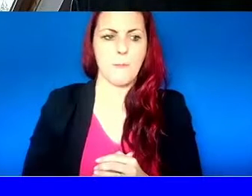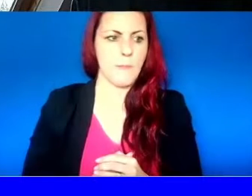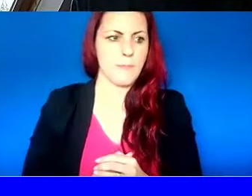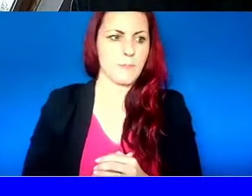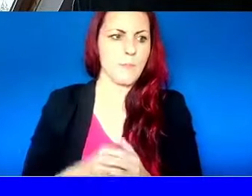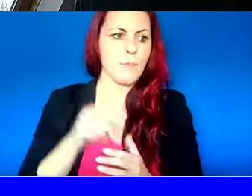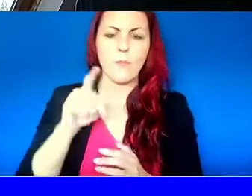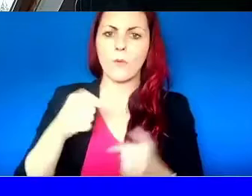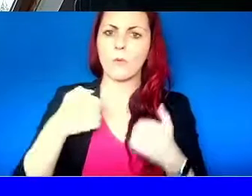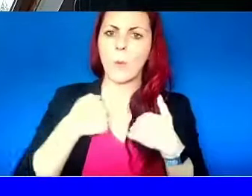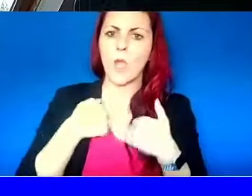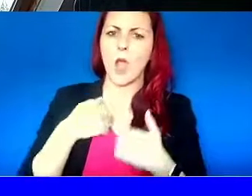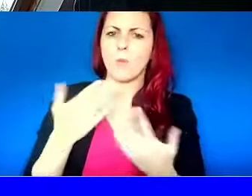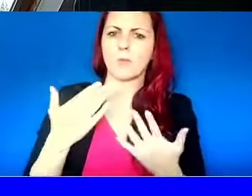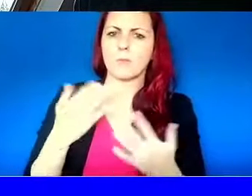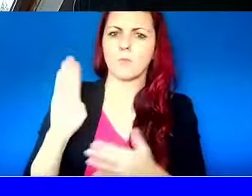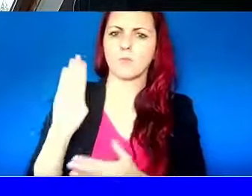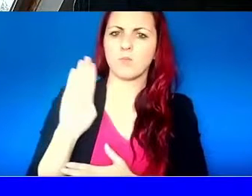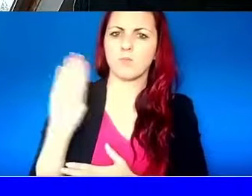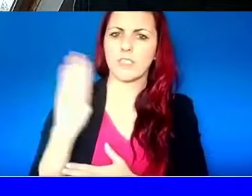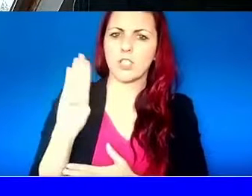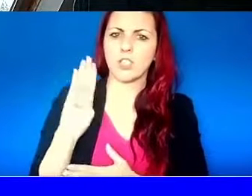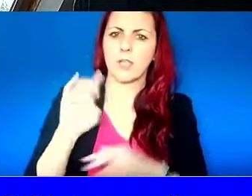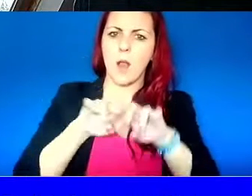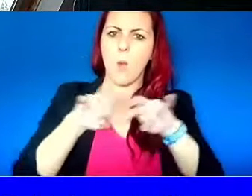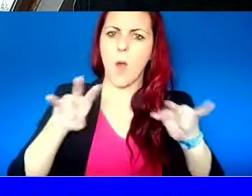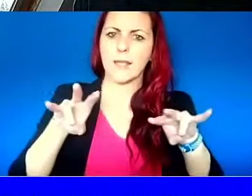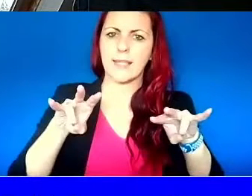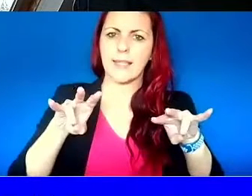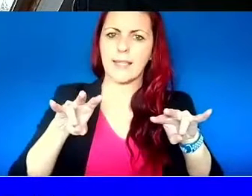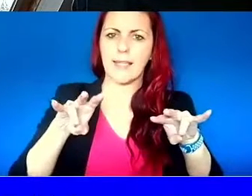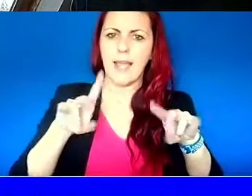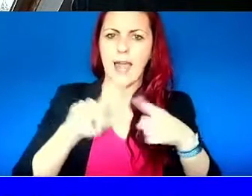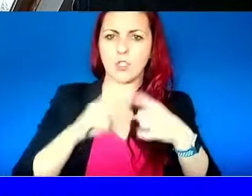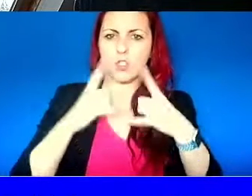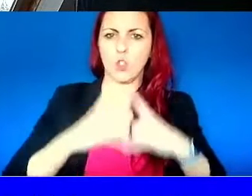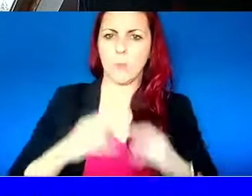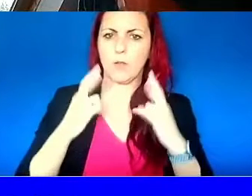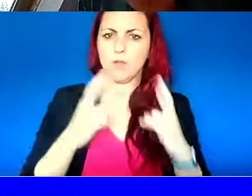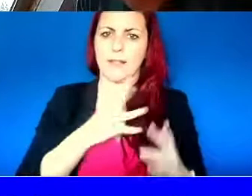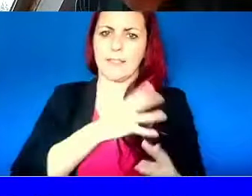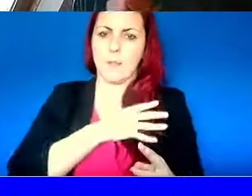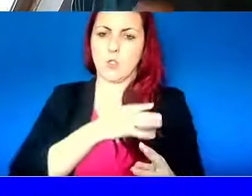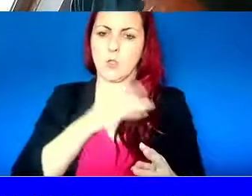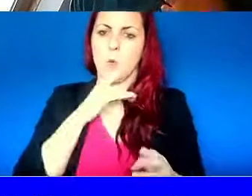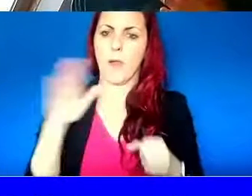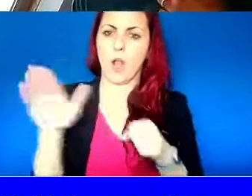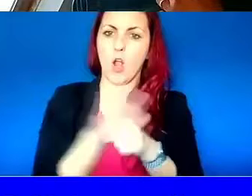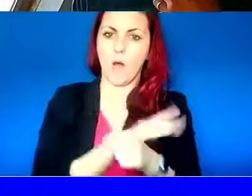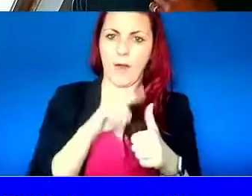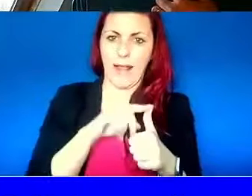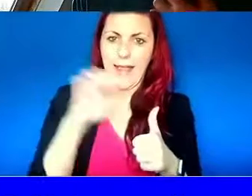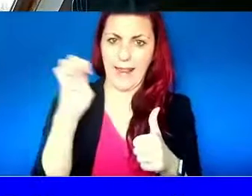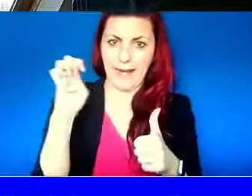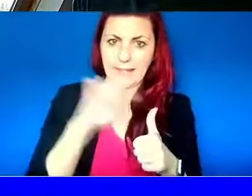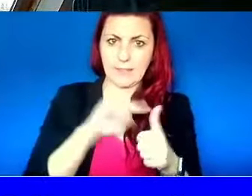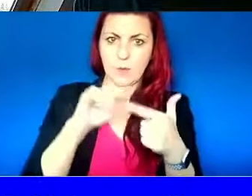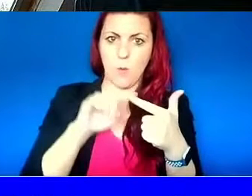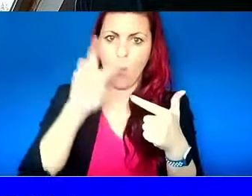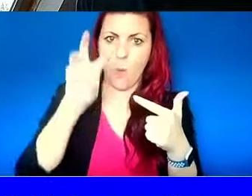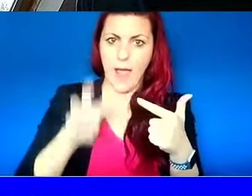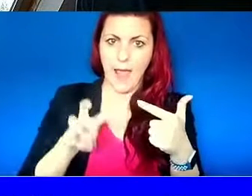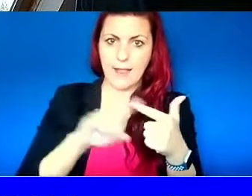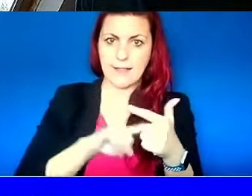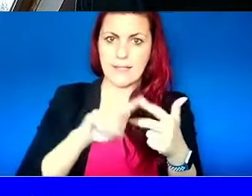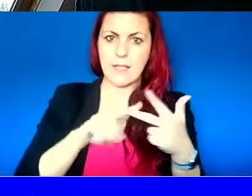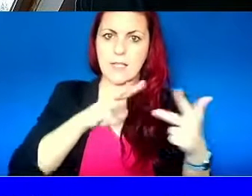We are the British Equality and Human Rights Commission. So we cover England, Wales and Scotland.